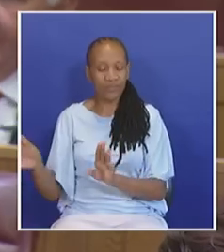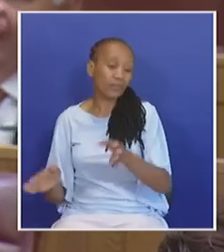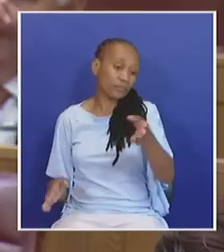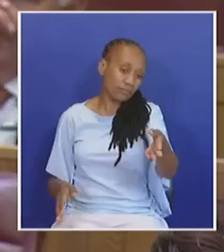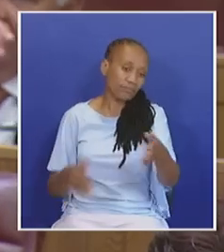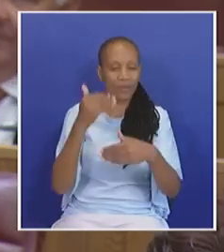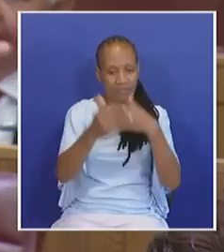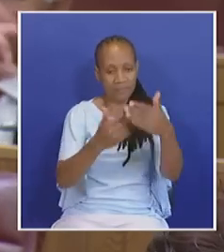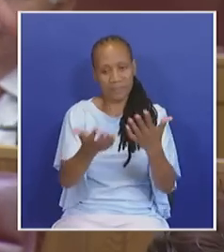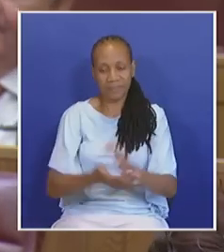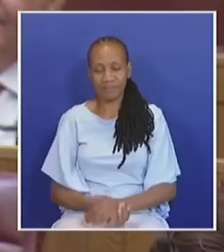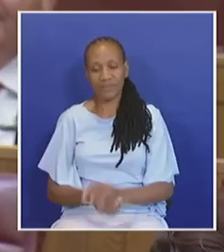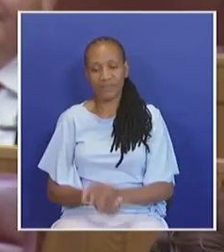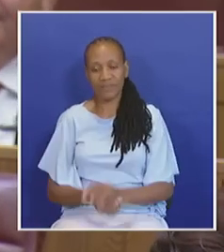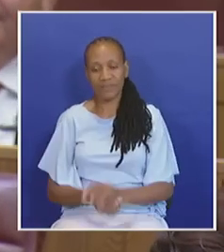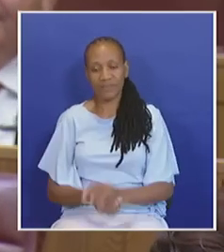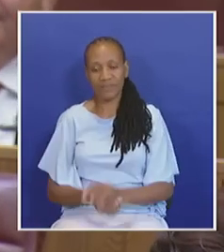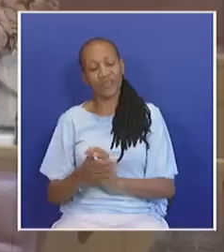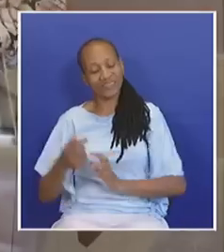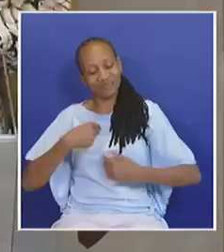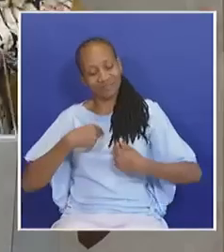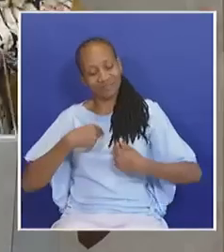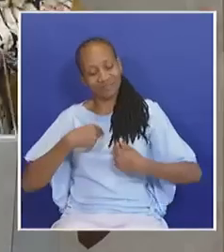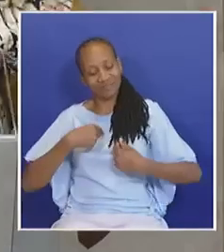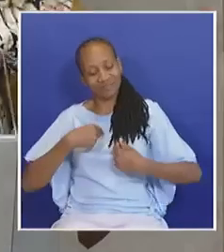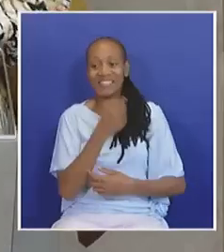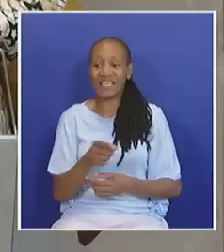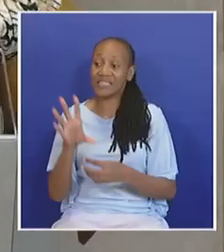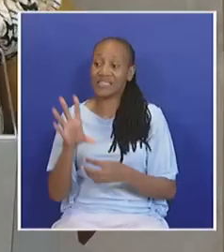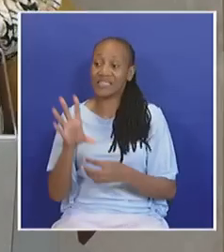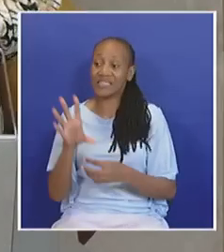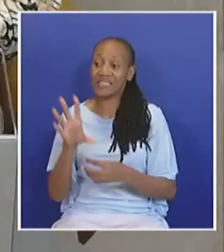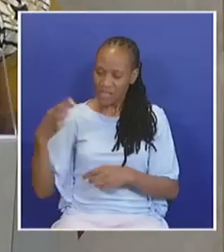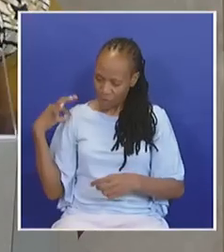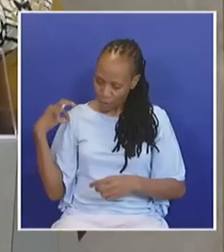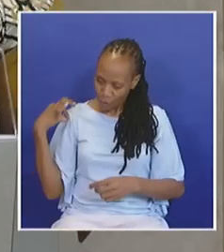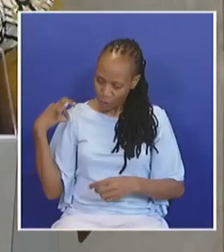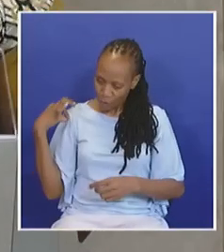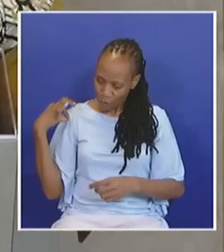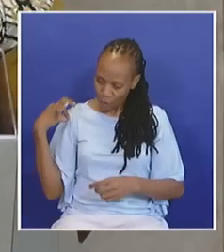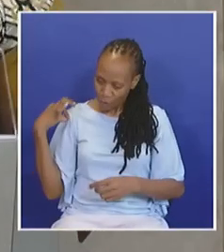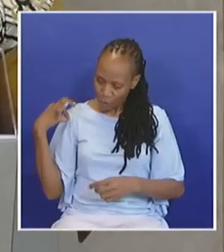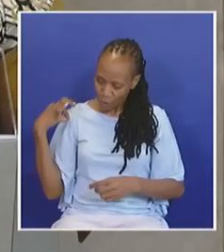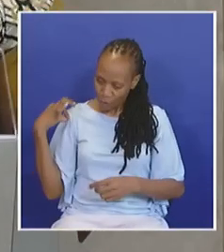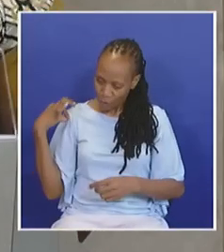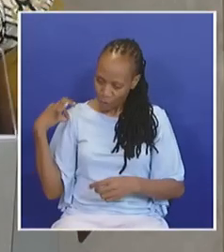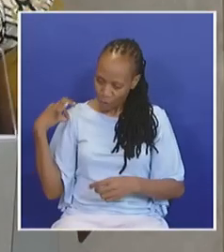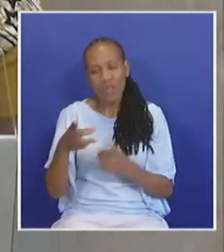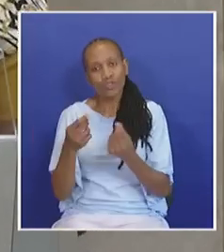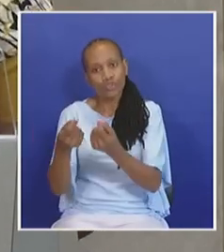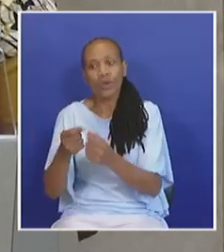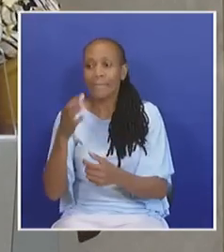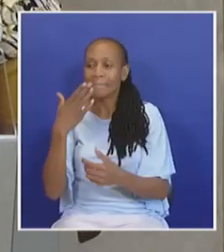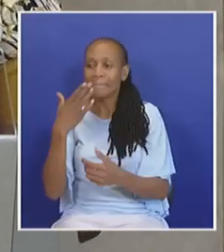Dlamini. Honorable Chair, I said they must voluntarily, because they are saying they are committing, give out land to